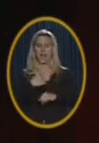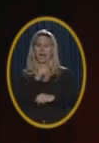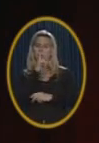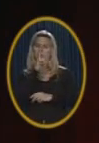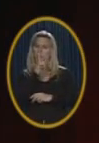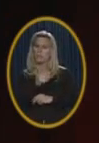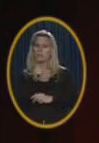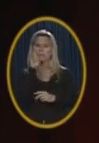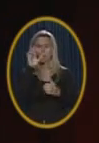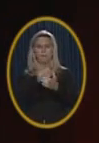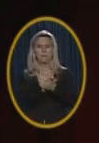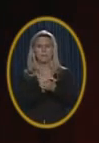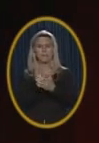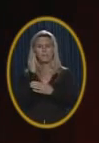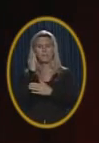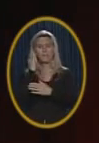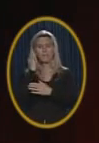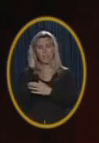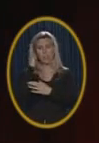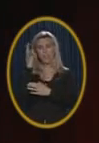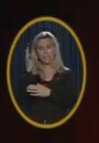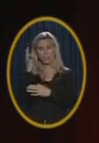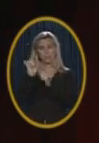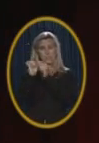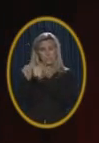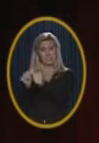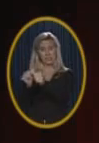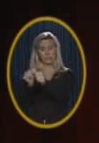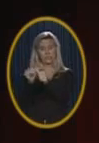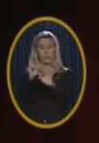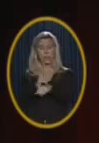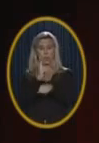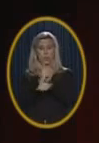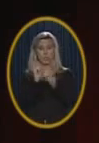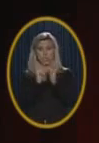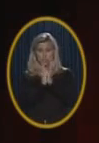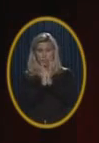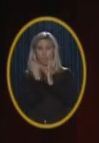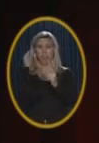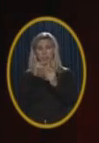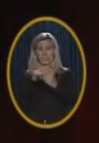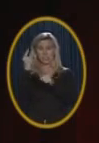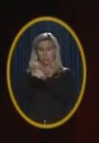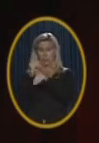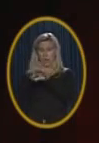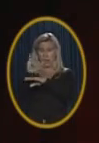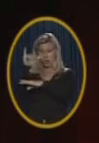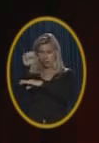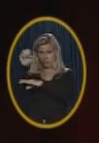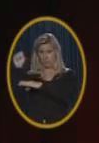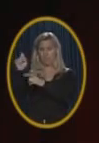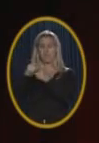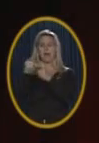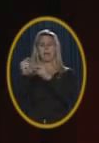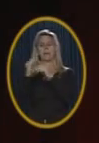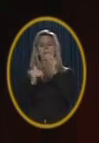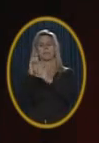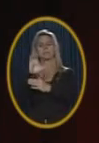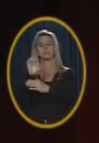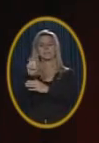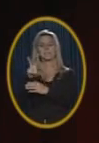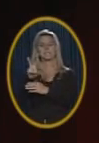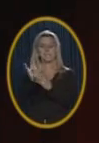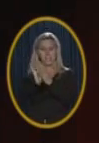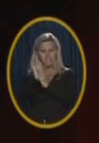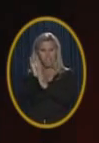sincerely believe if the future goes the way it goes, and we fly the space shuttle till we get things done right on the space station, and we build a crew exploration vehicle and